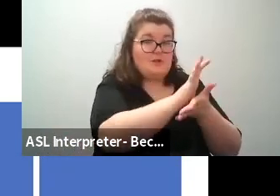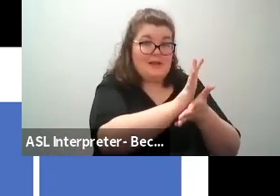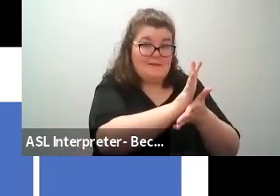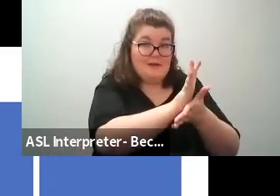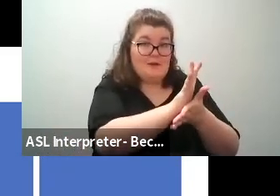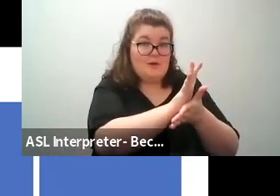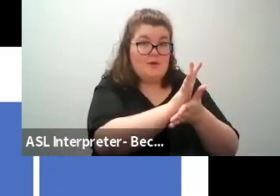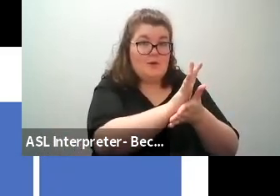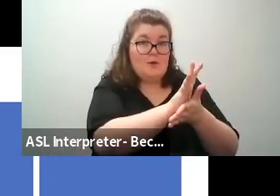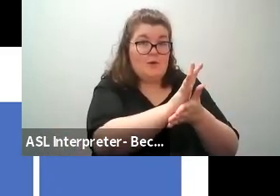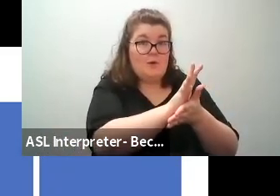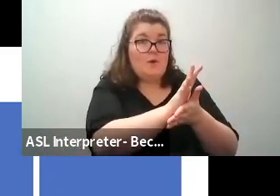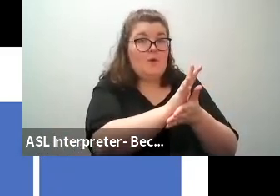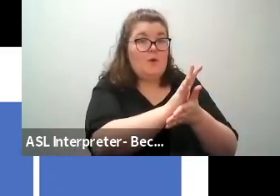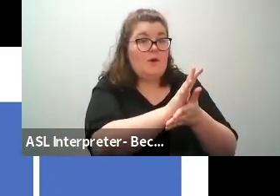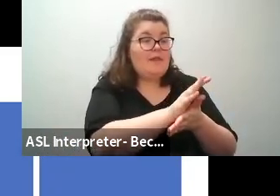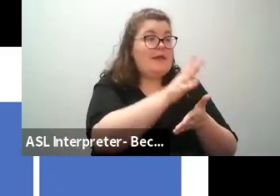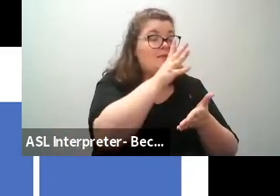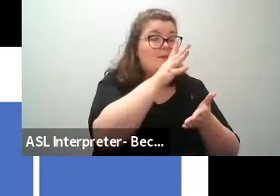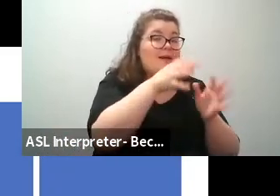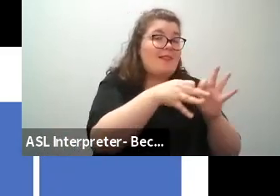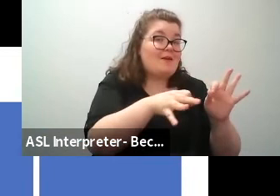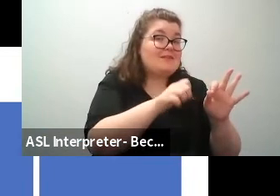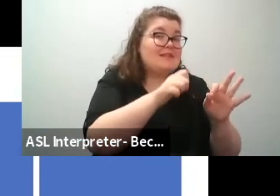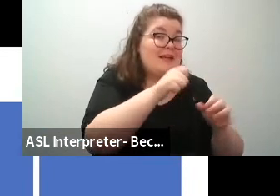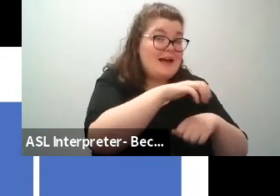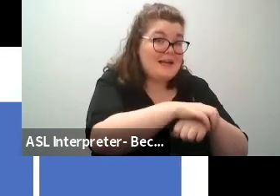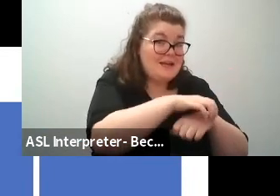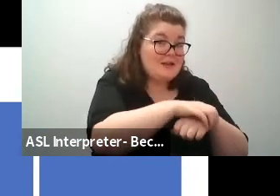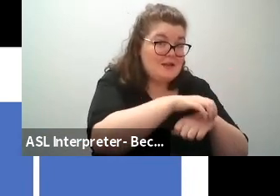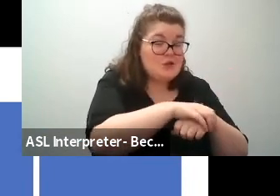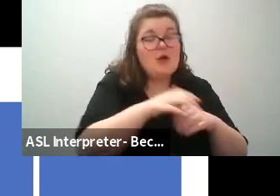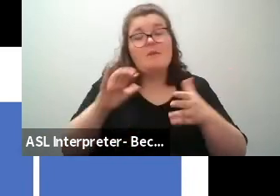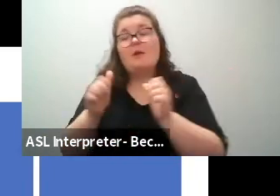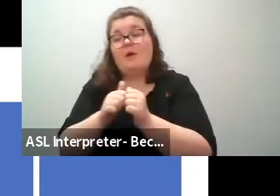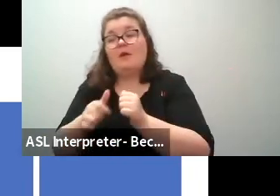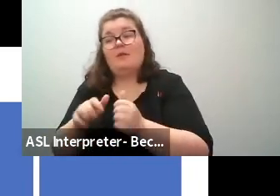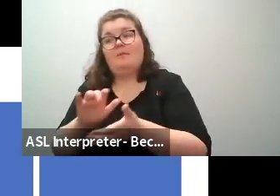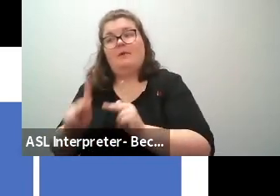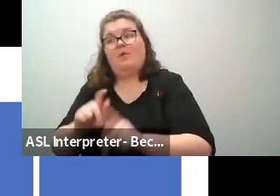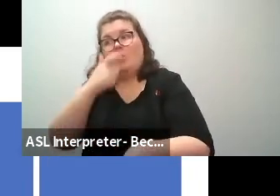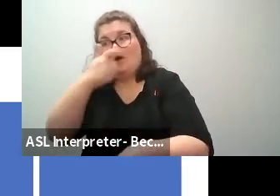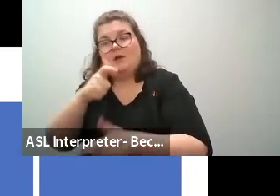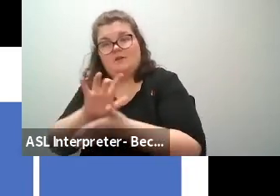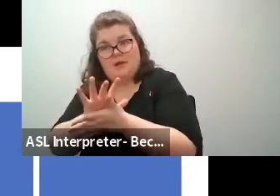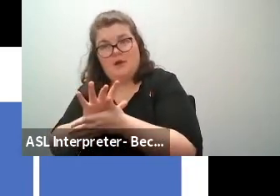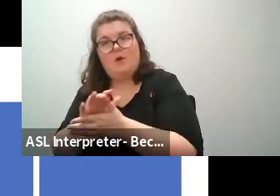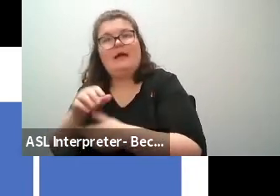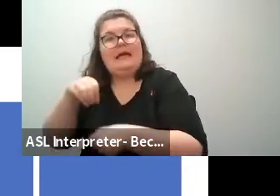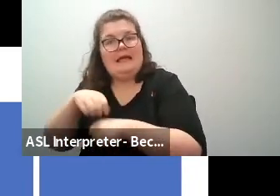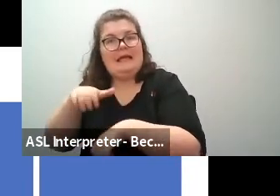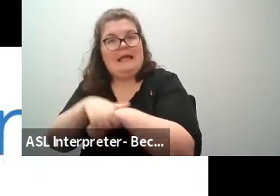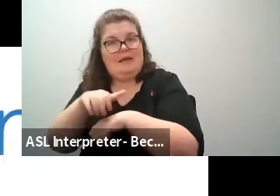with those that speak a language other than English did not receive the video more than they did from just the baseline